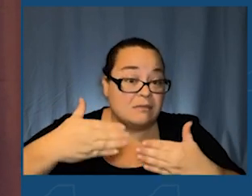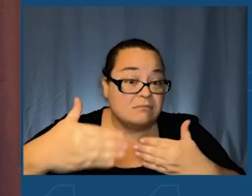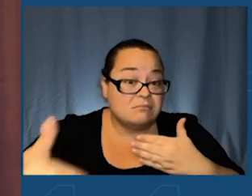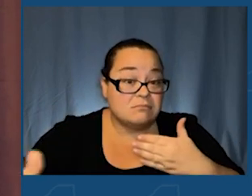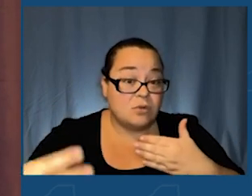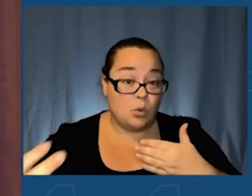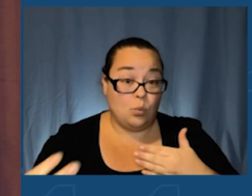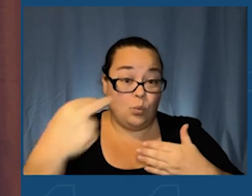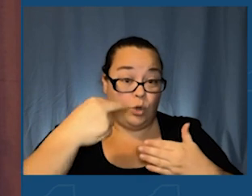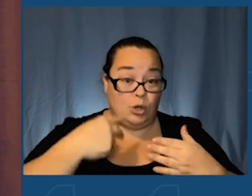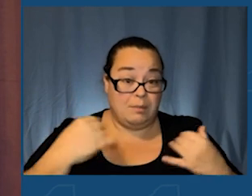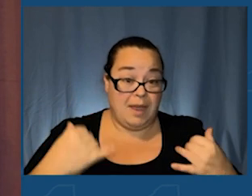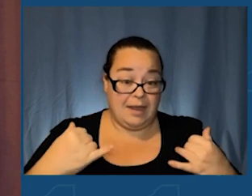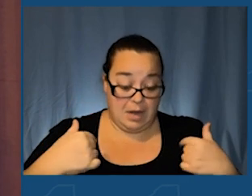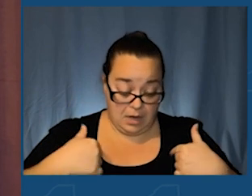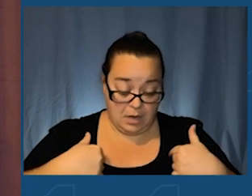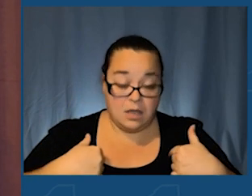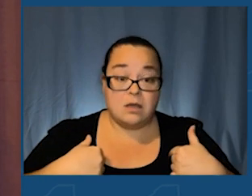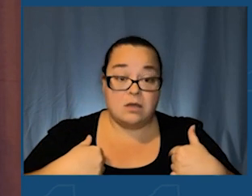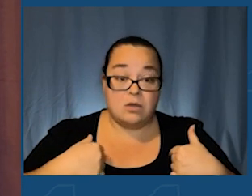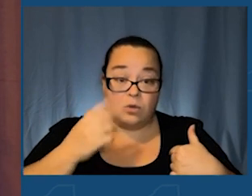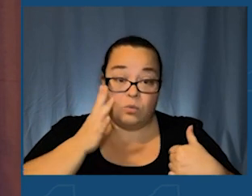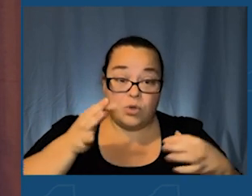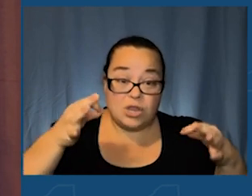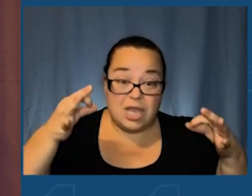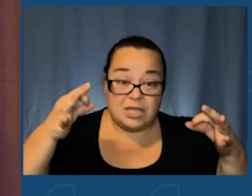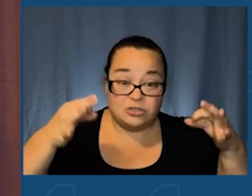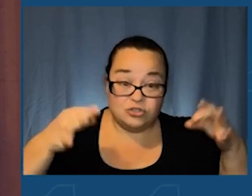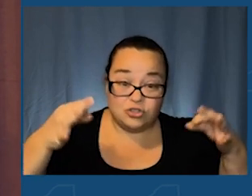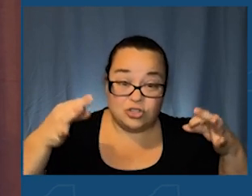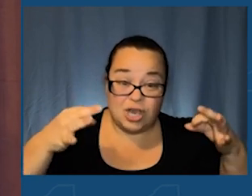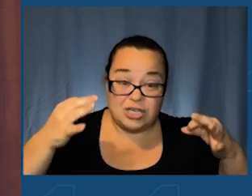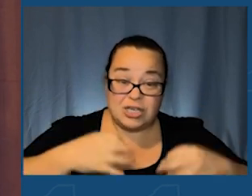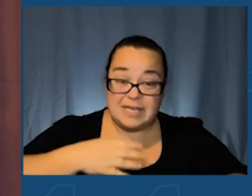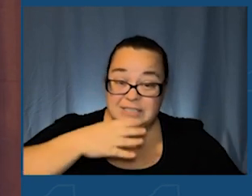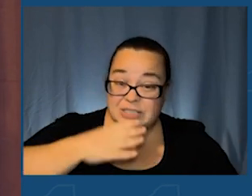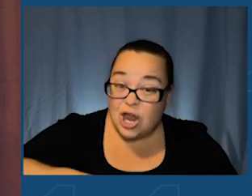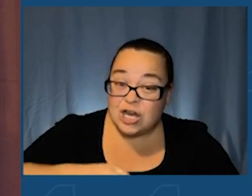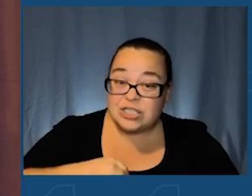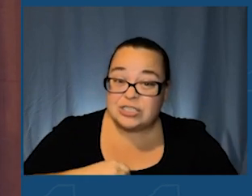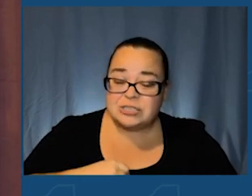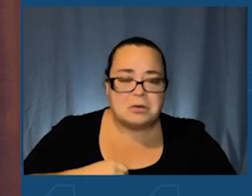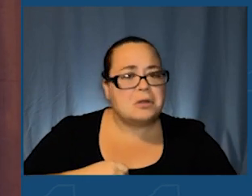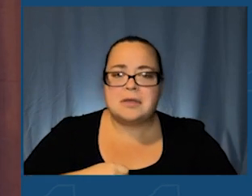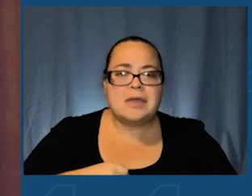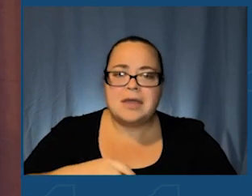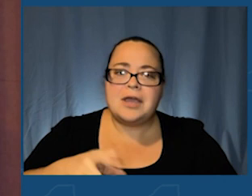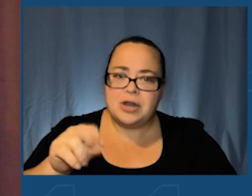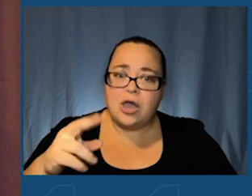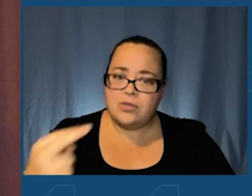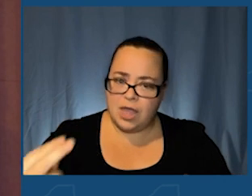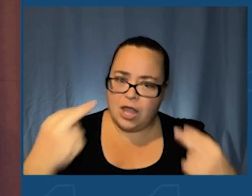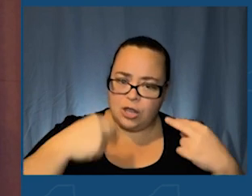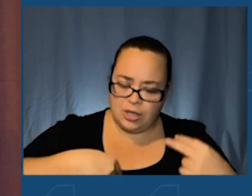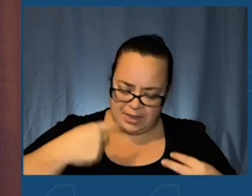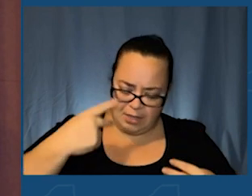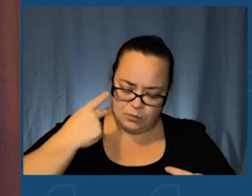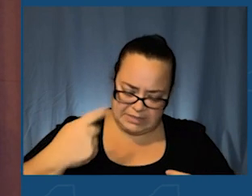in a way that says, no, they took that torch that was passed to them by previous generations and they made that torch glow even